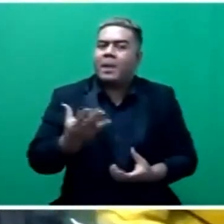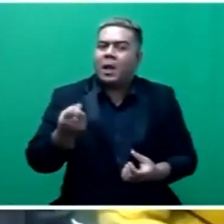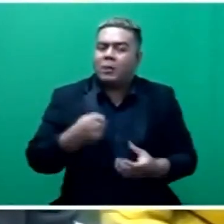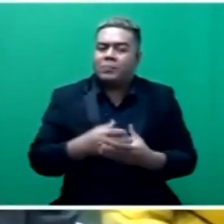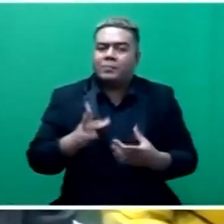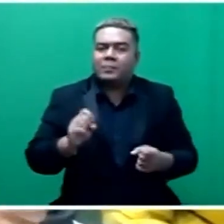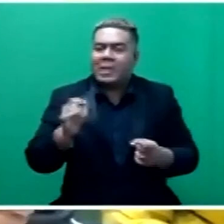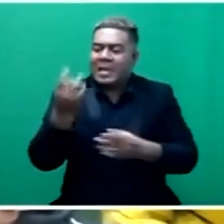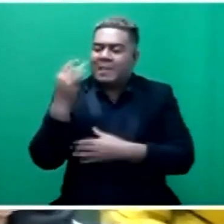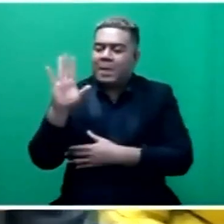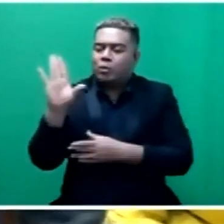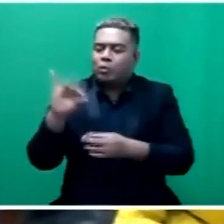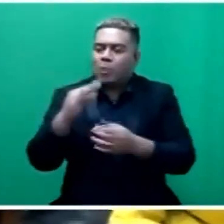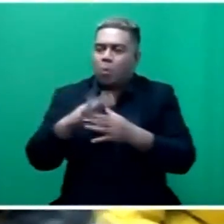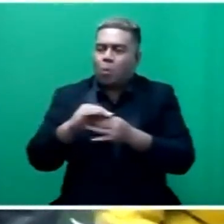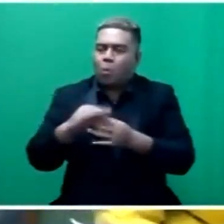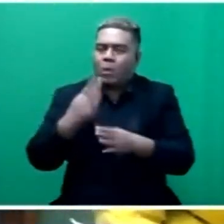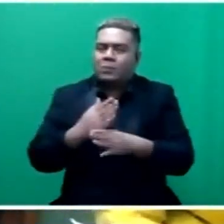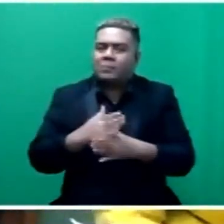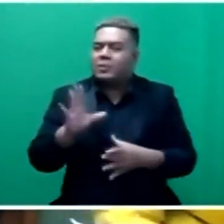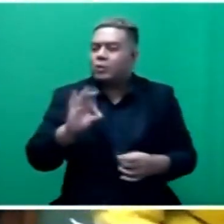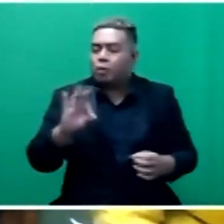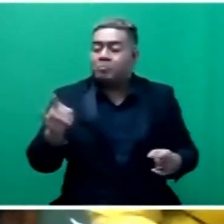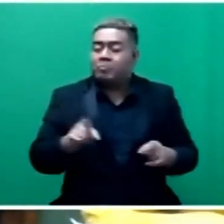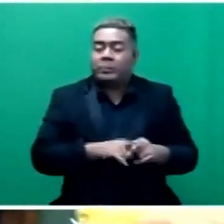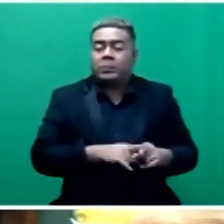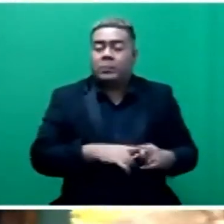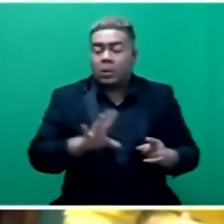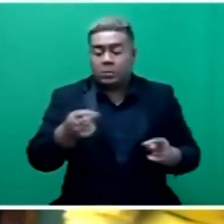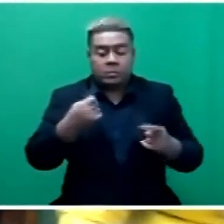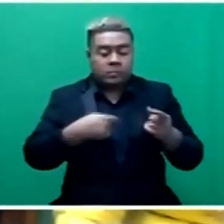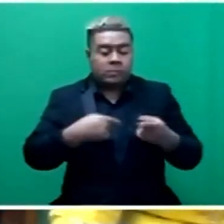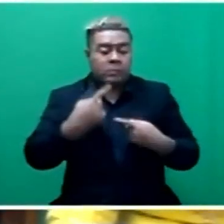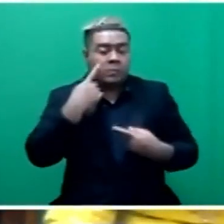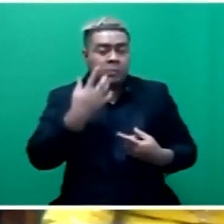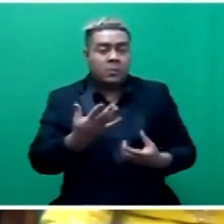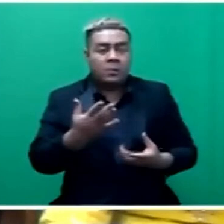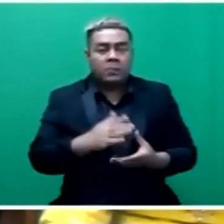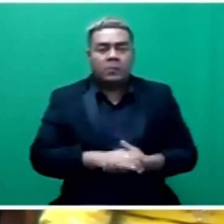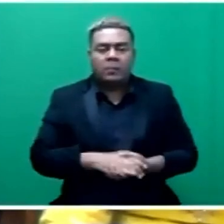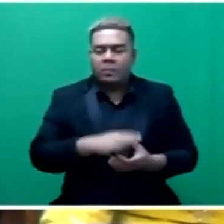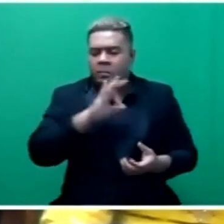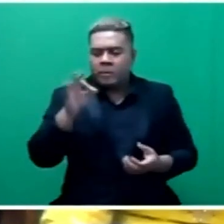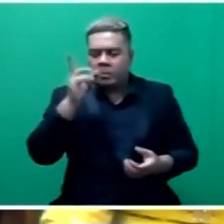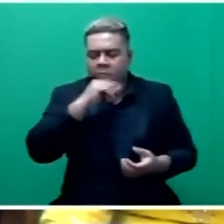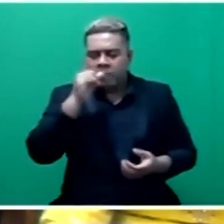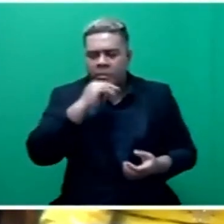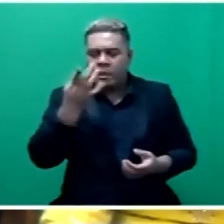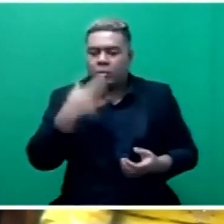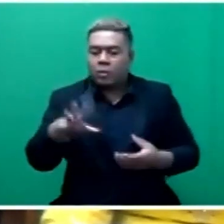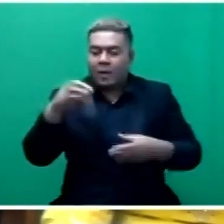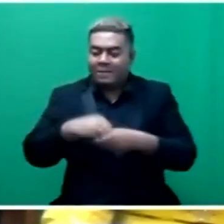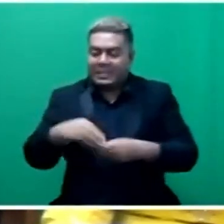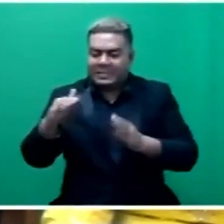be independently to do so. But that does not mean, nor does it negate, the ability to have